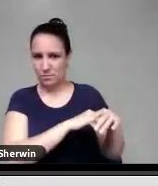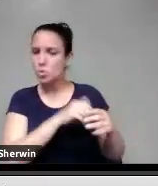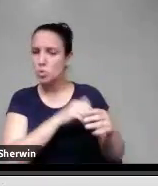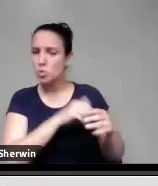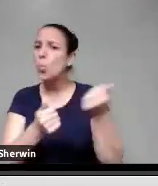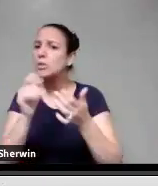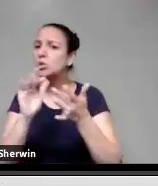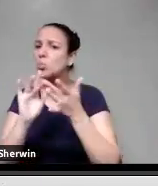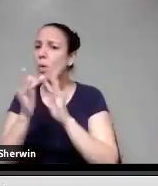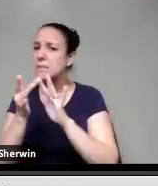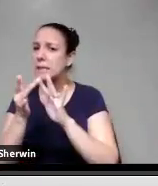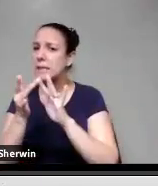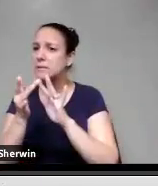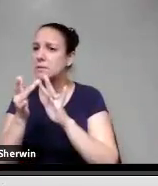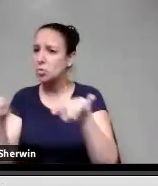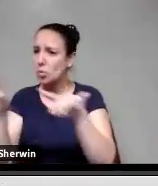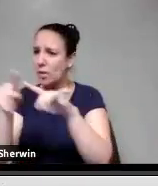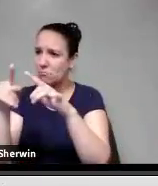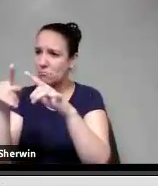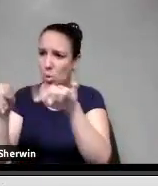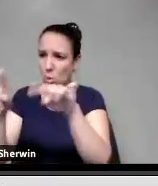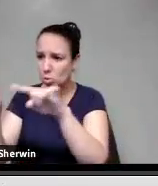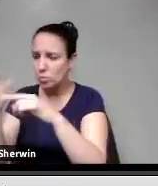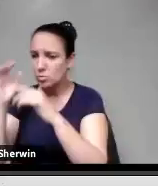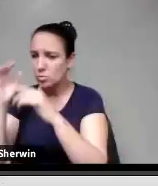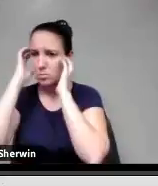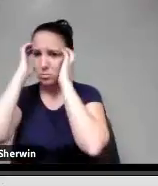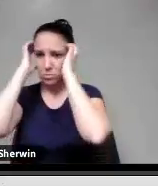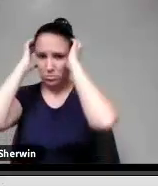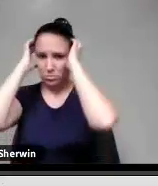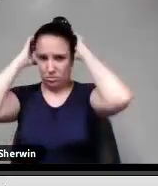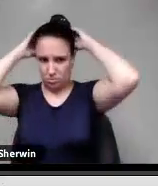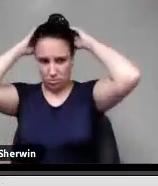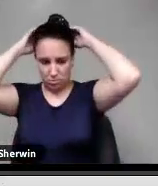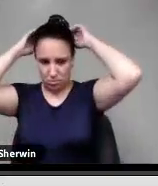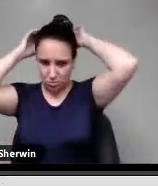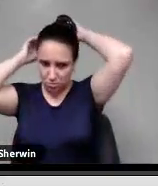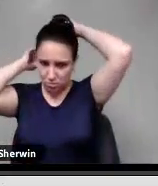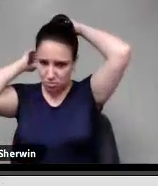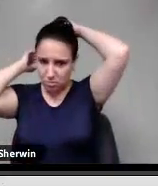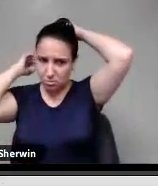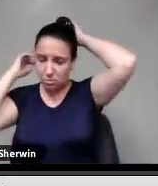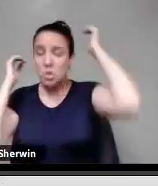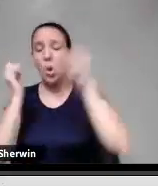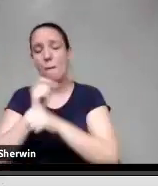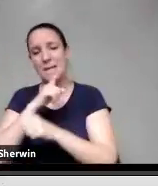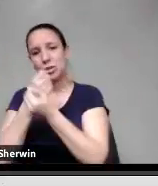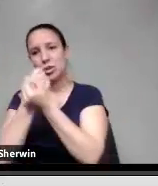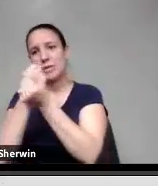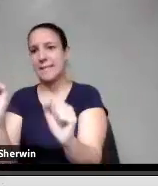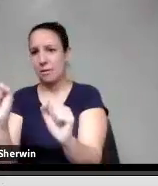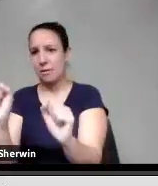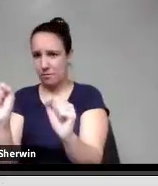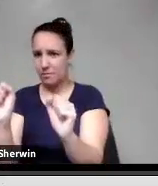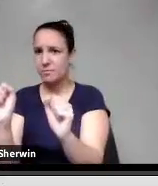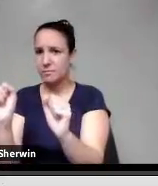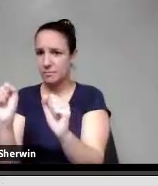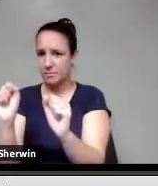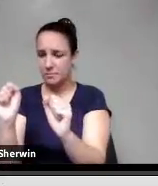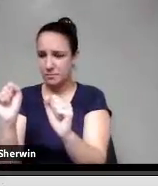Now, obviously, you would want to make sure that is a safe area to be in and